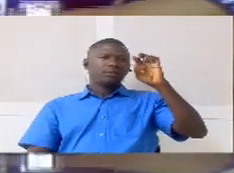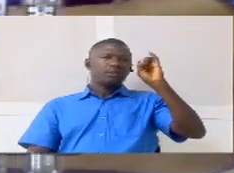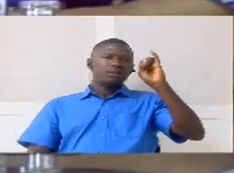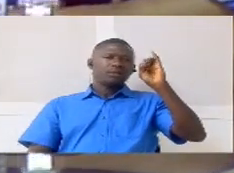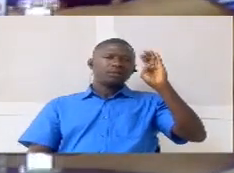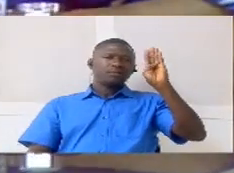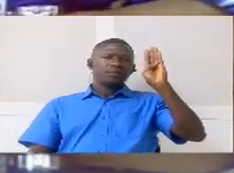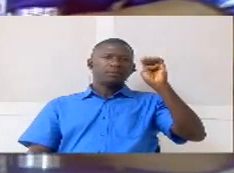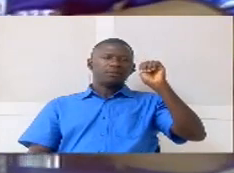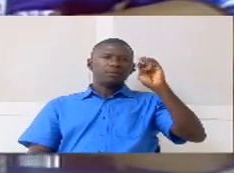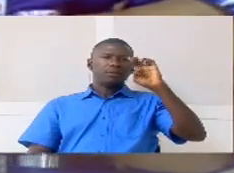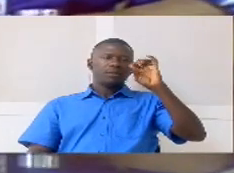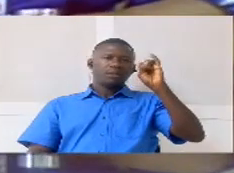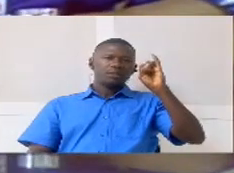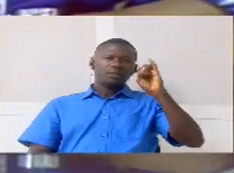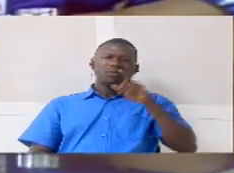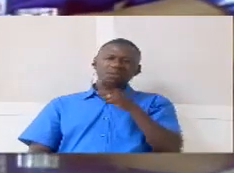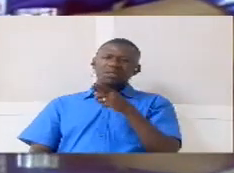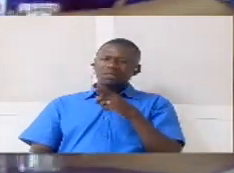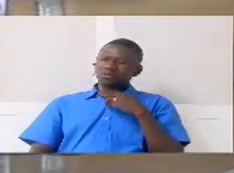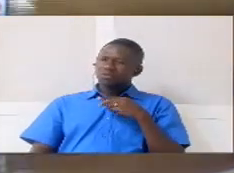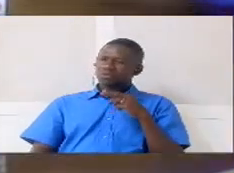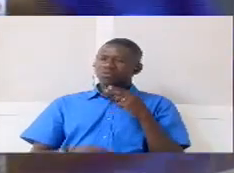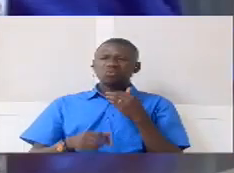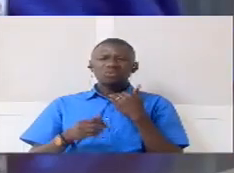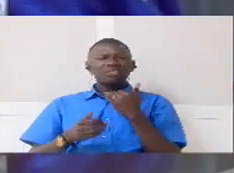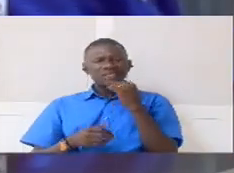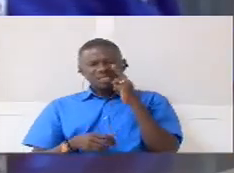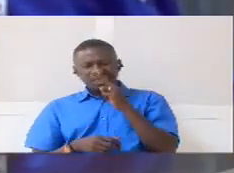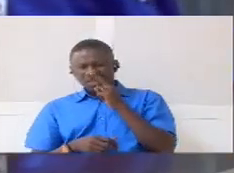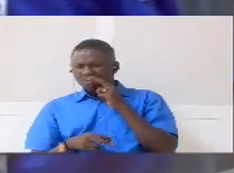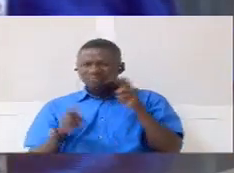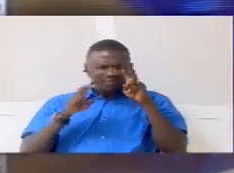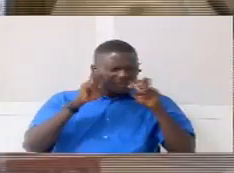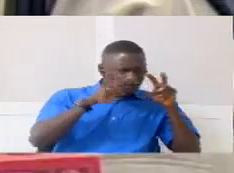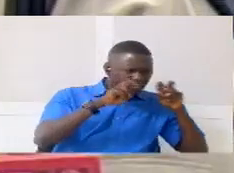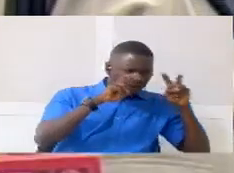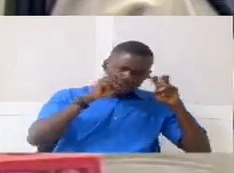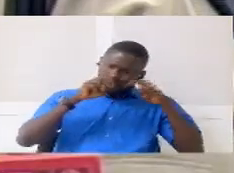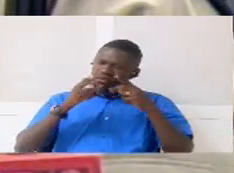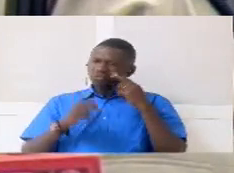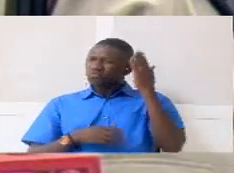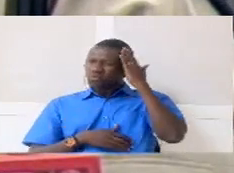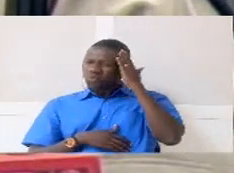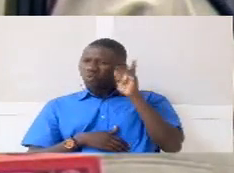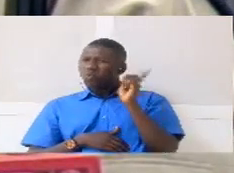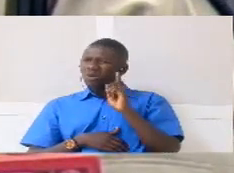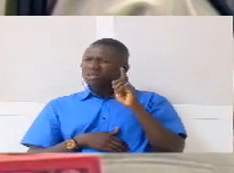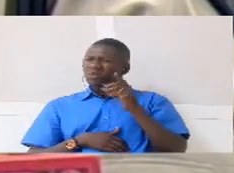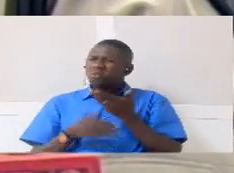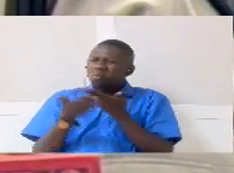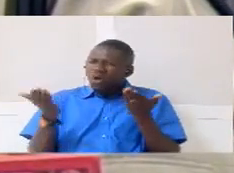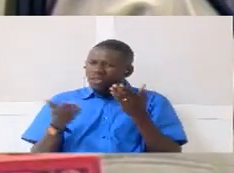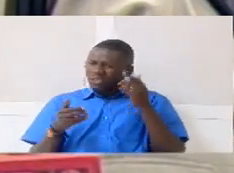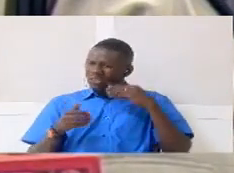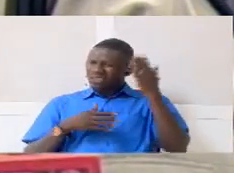out and determine what the causes of this beriberi was? Bringing beriberi kurang sembo warta kasokono. Jata kende abunda